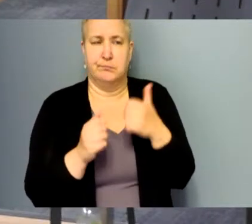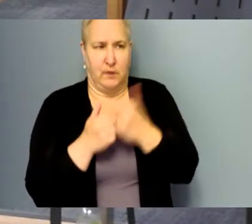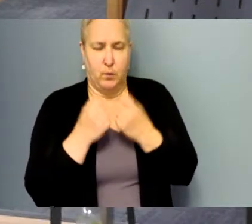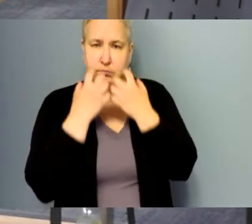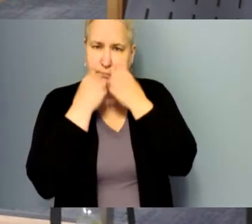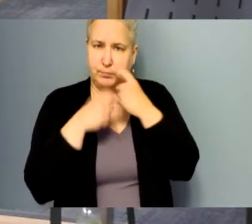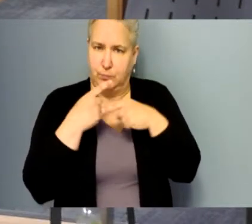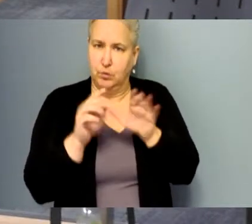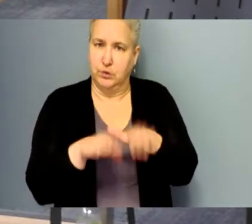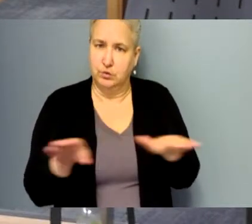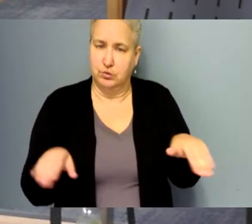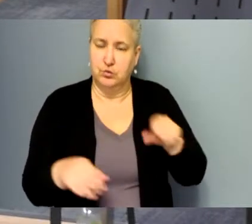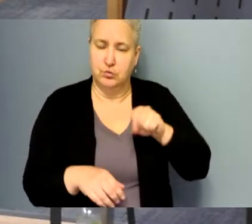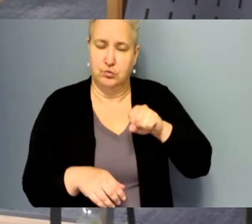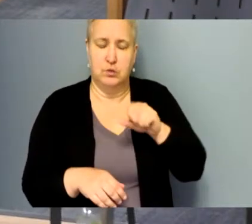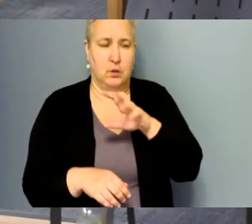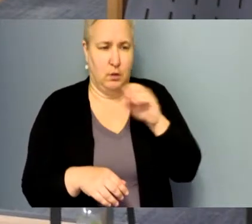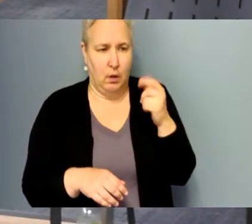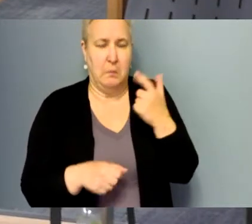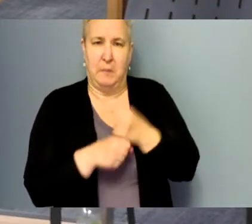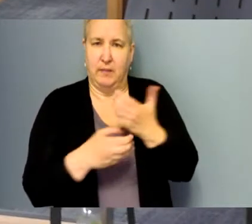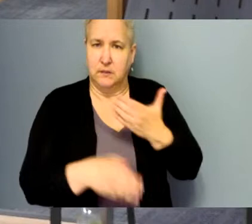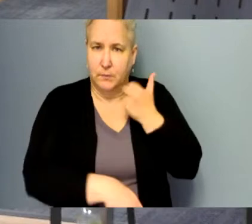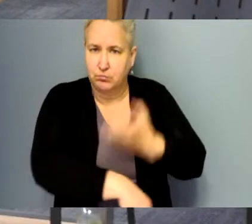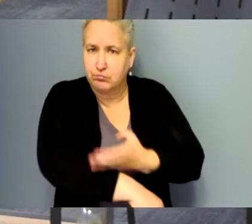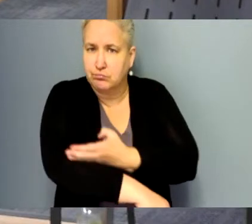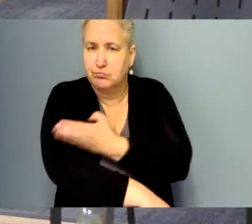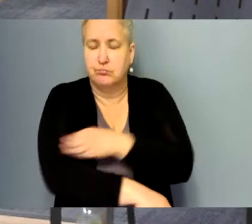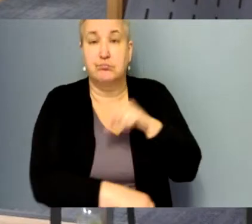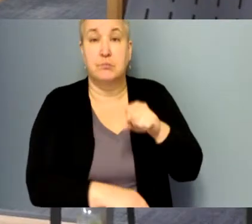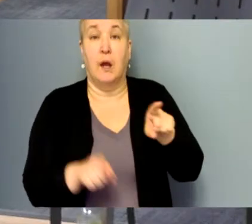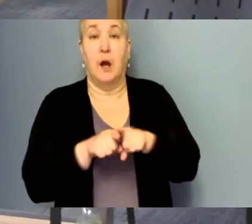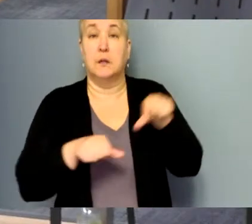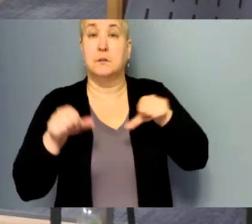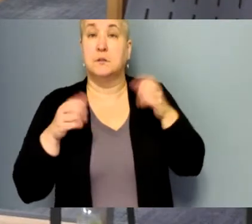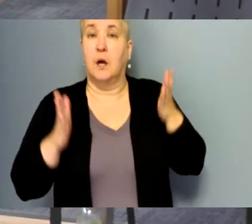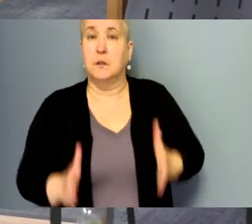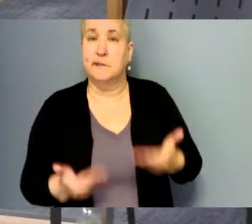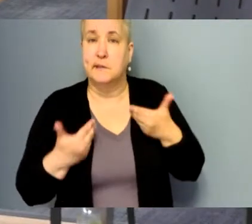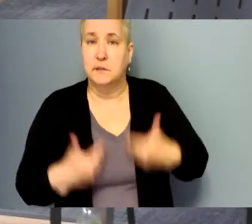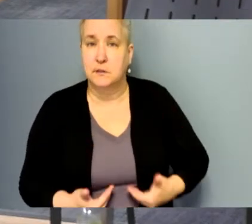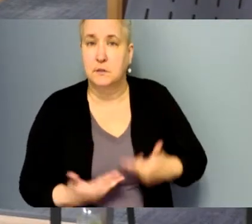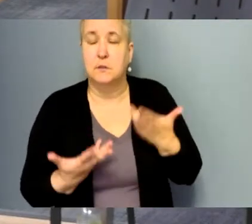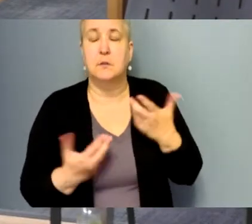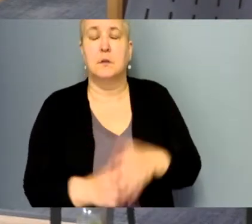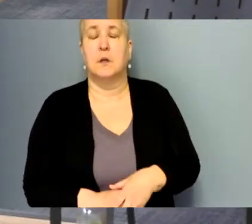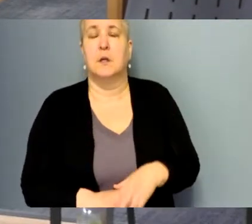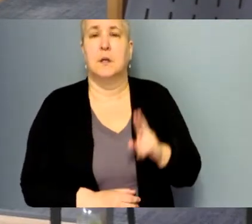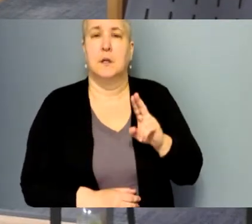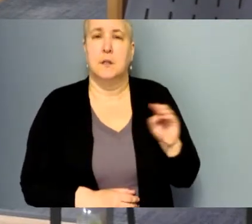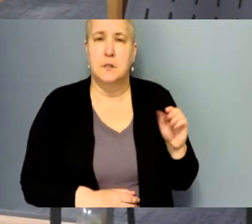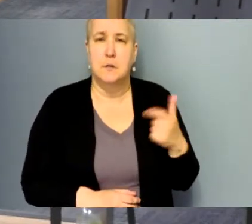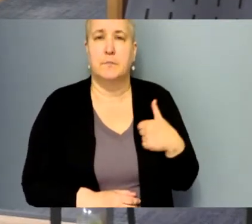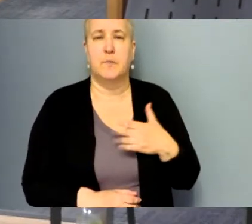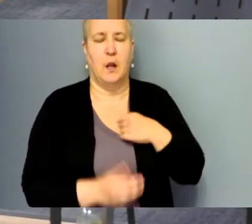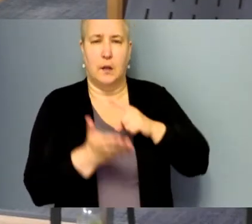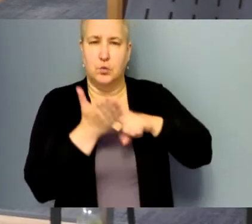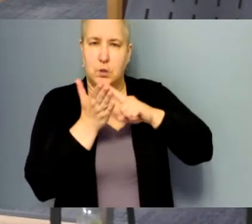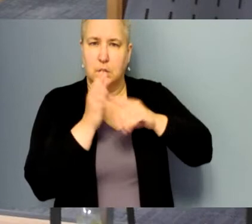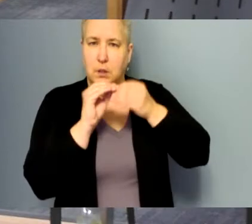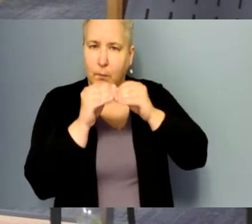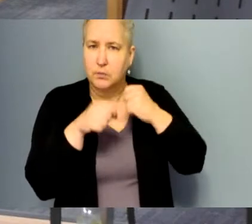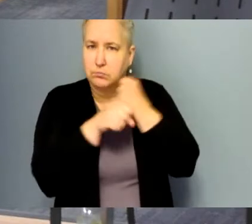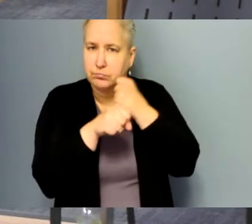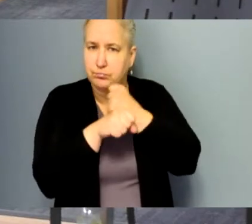about the children and making things better. As a scientist, I like to look at numbers and